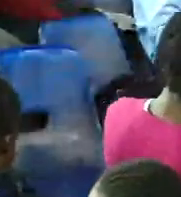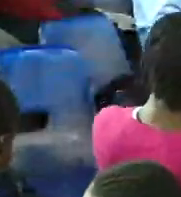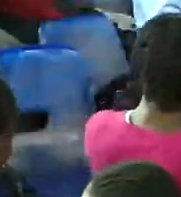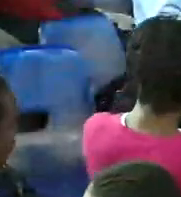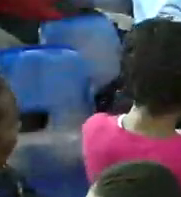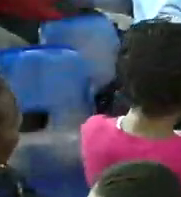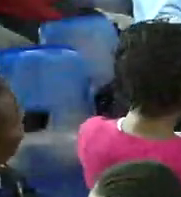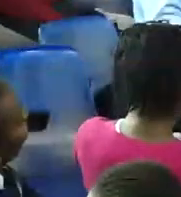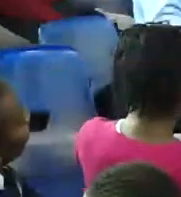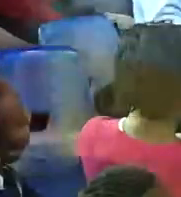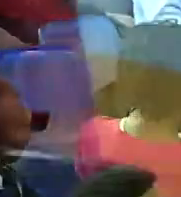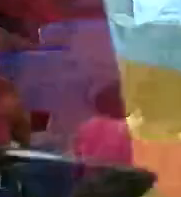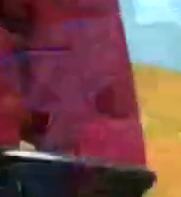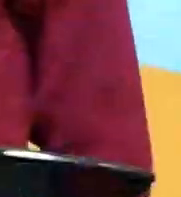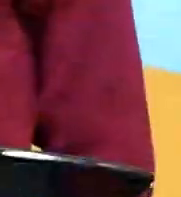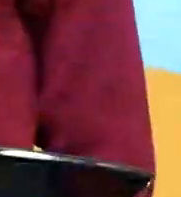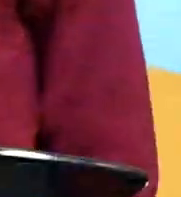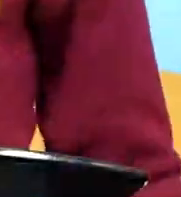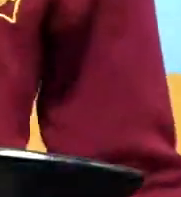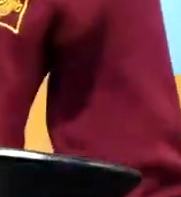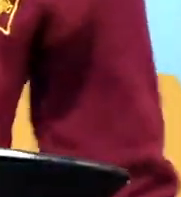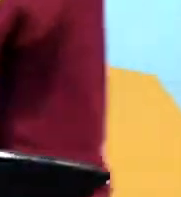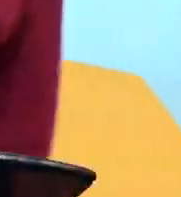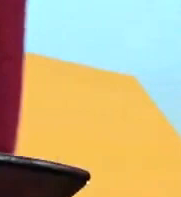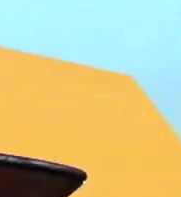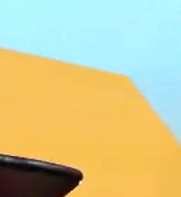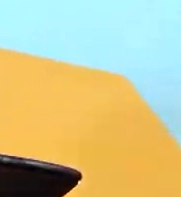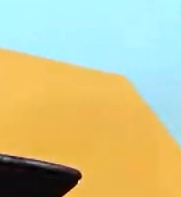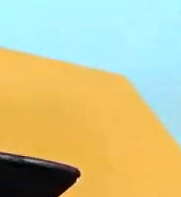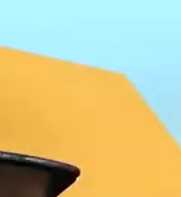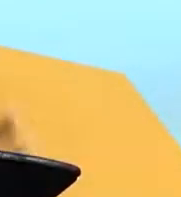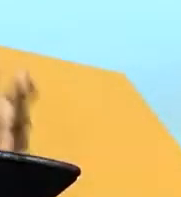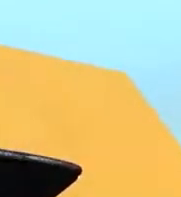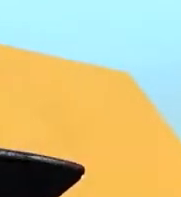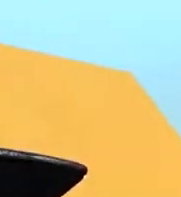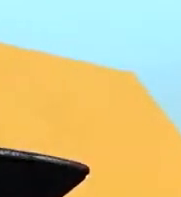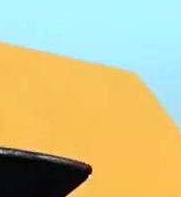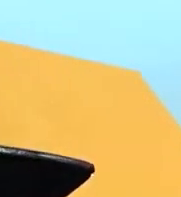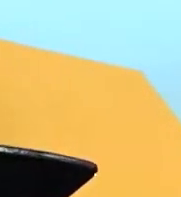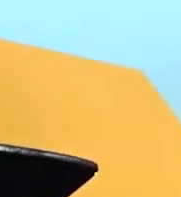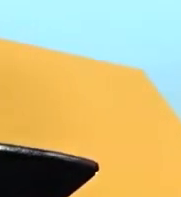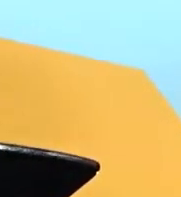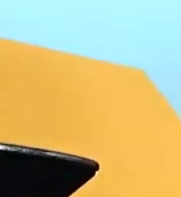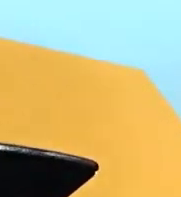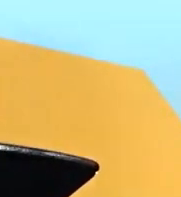So happy Sabbath. Happy Sabbath. Happy day.